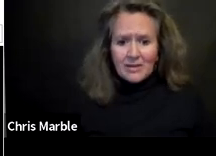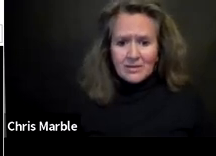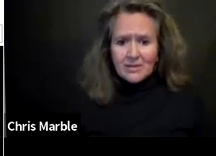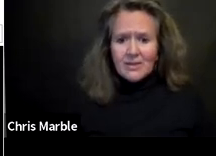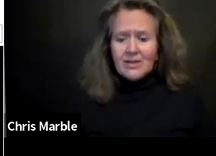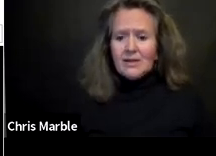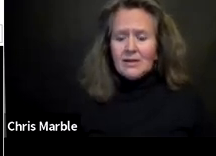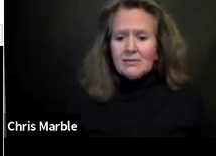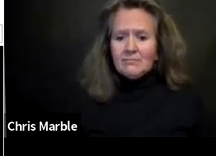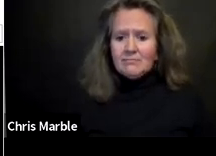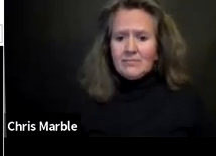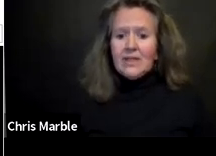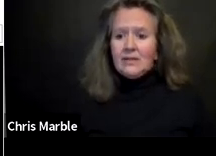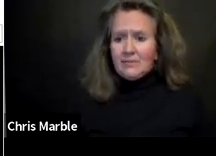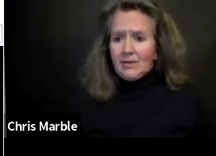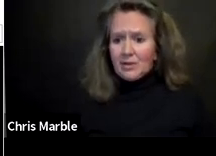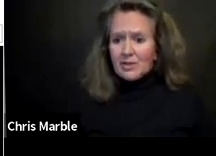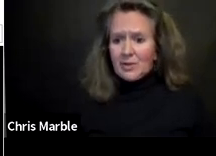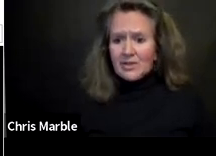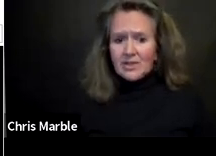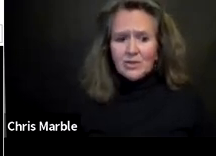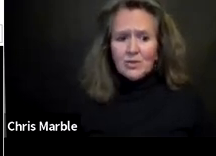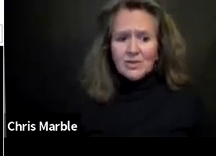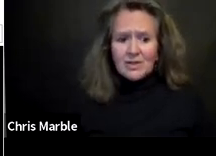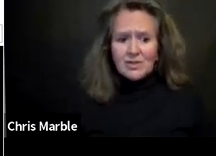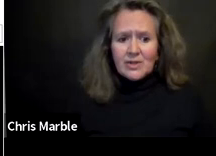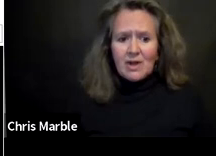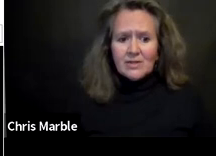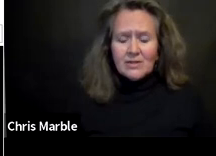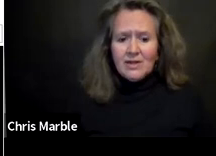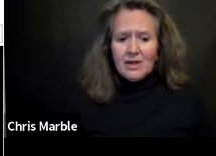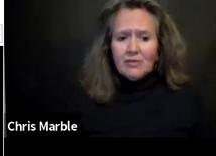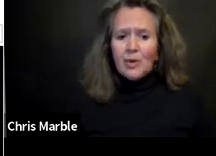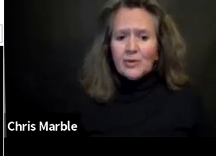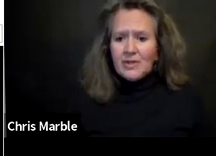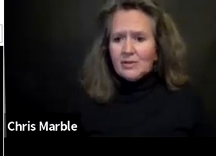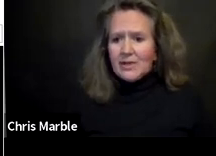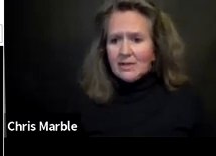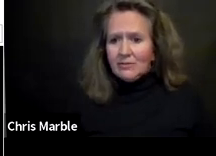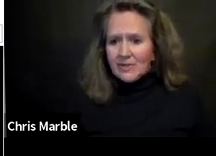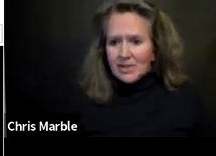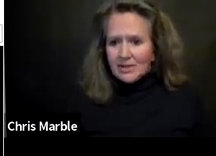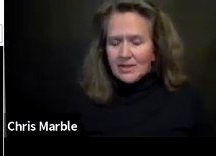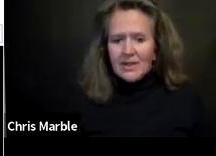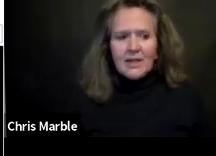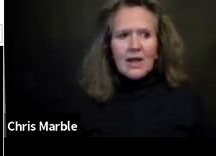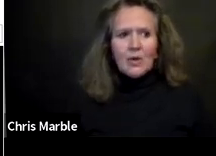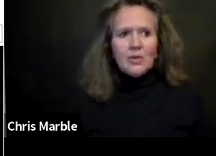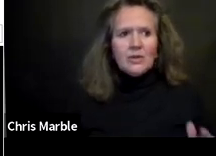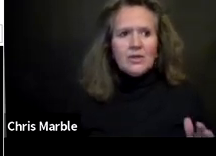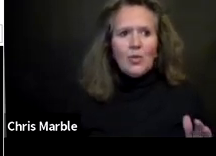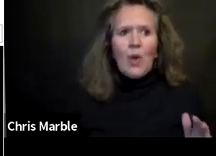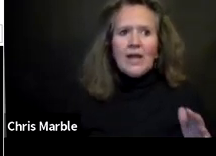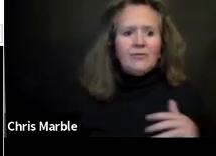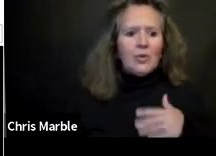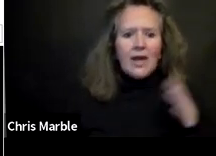deaf blind, if they're experiencing a dual sensory loss of both hearing and vision. Now,